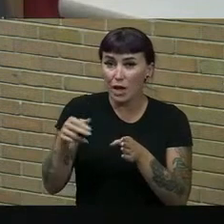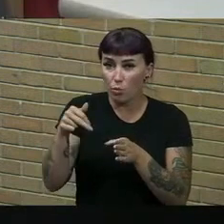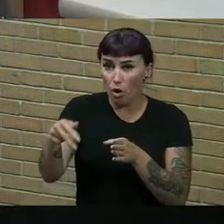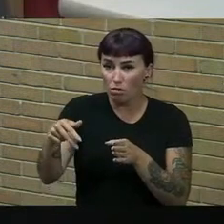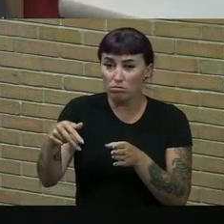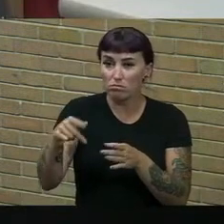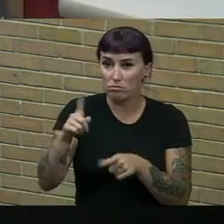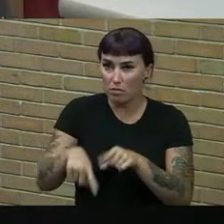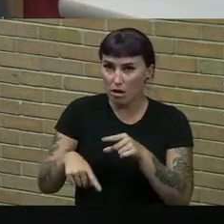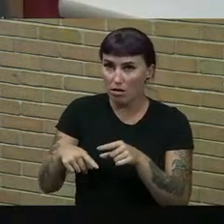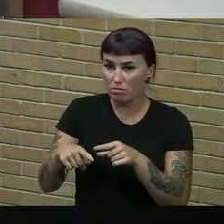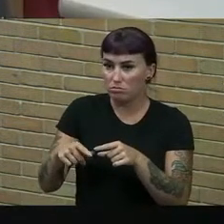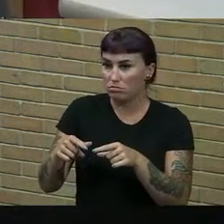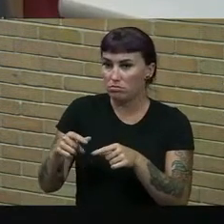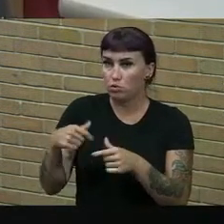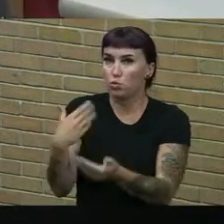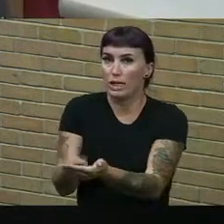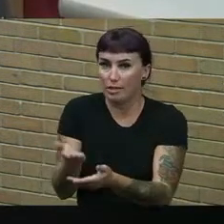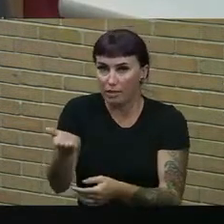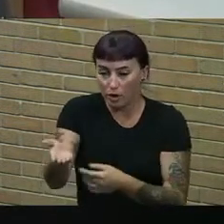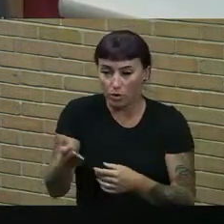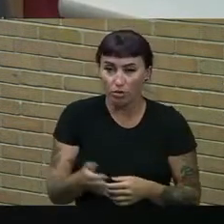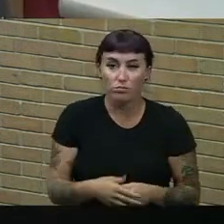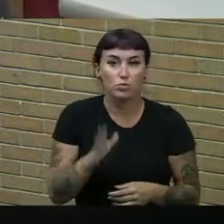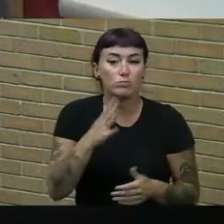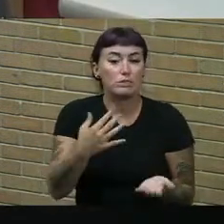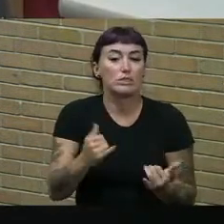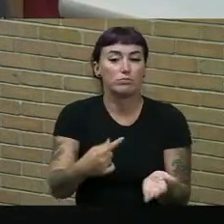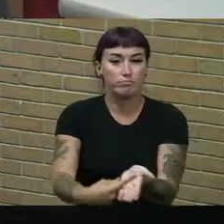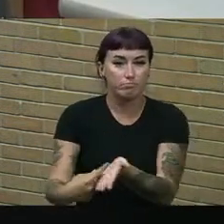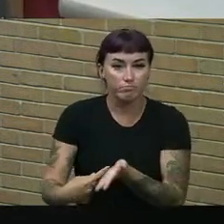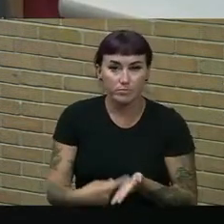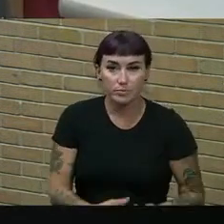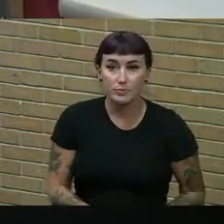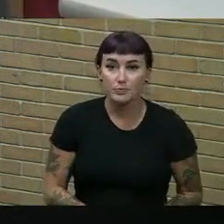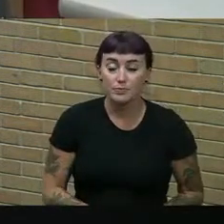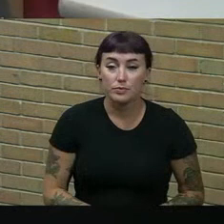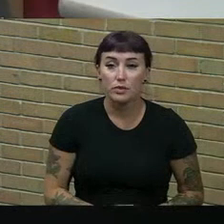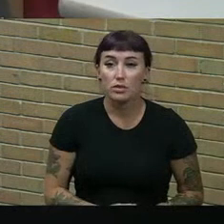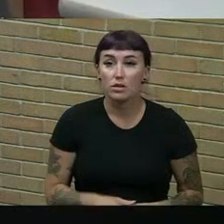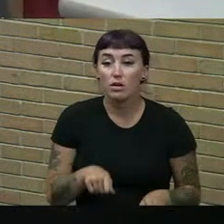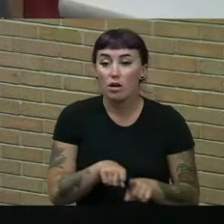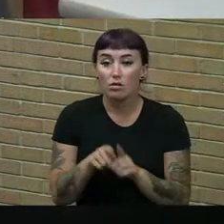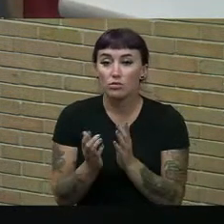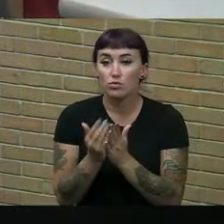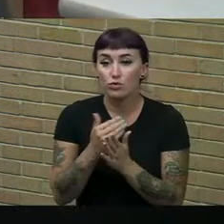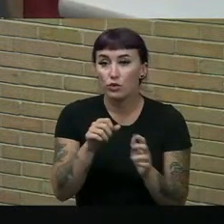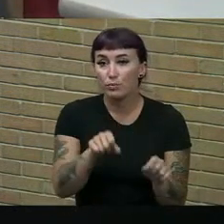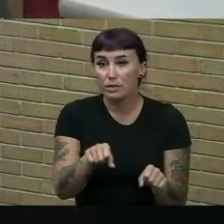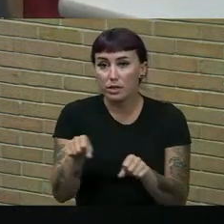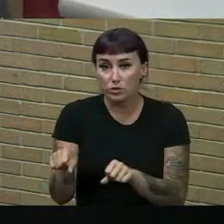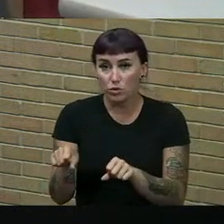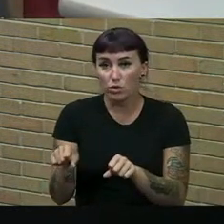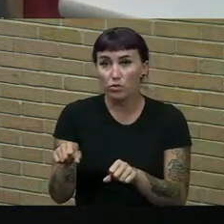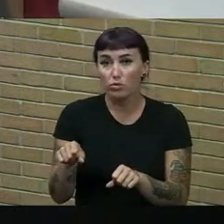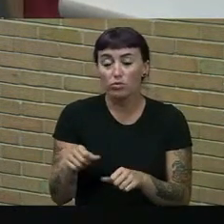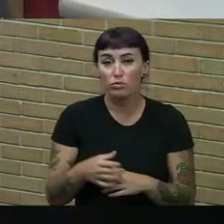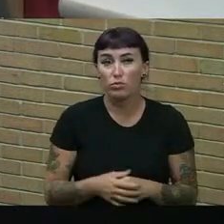the crosswalk. So all of that's under discussion. Also, review of potential